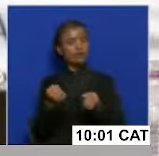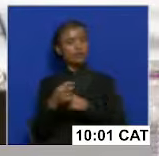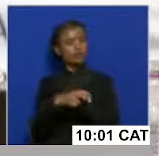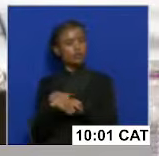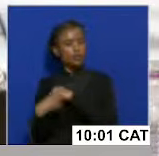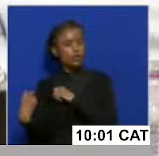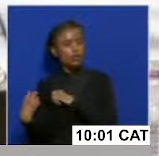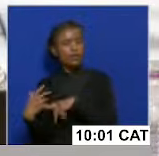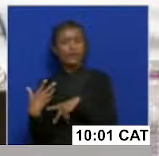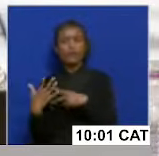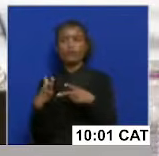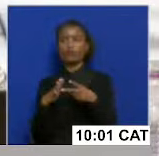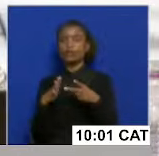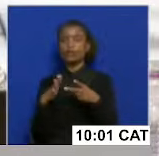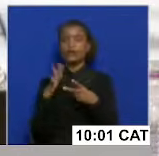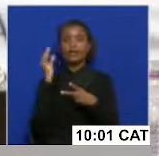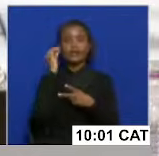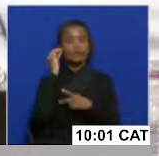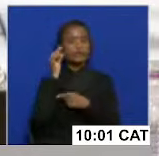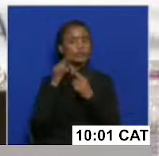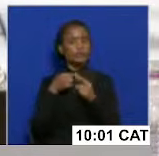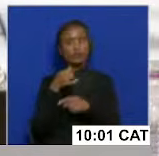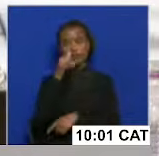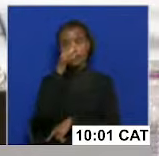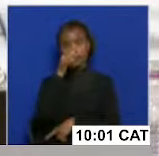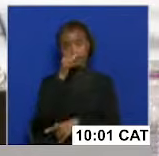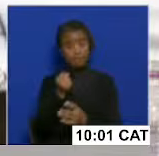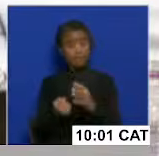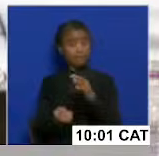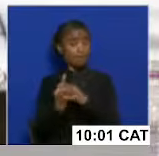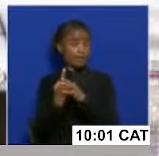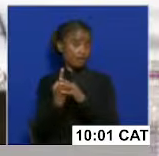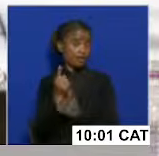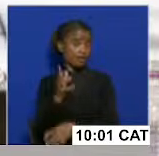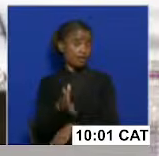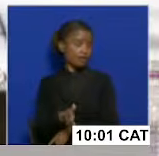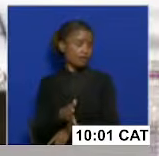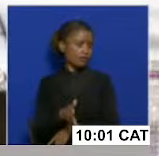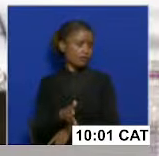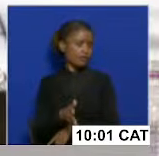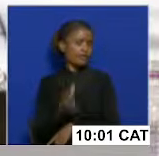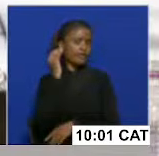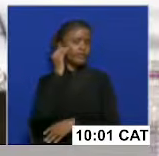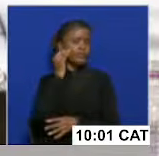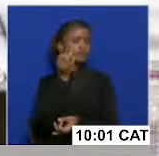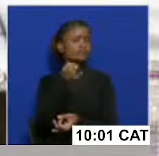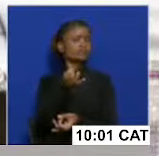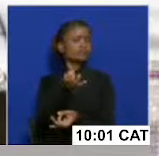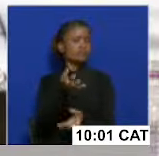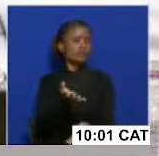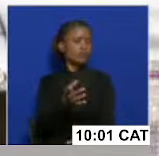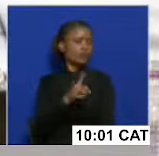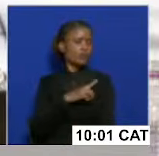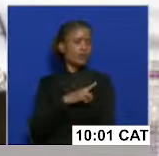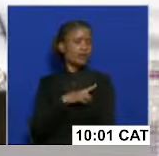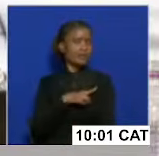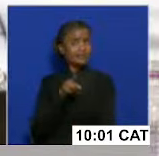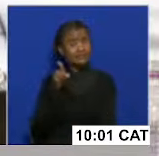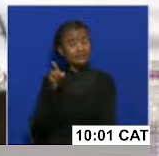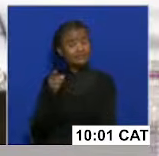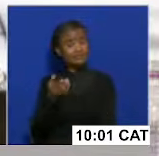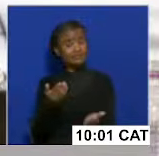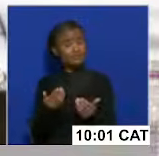crime, why would he give you that information? What was the expectation that you would do with that